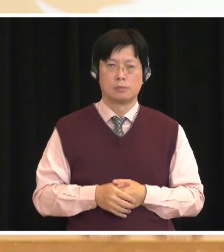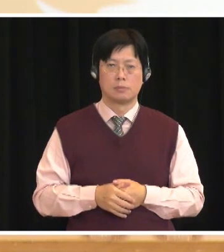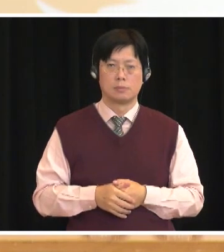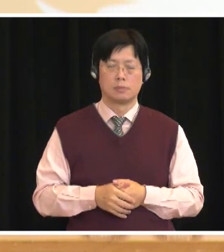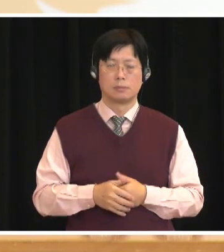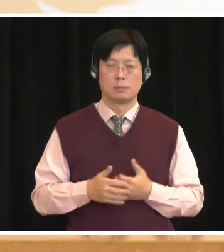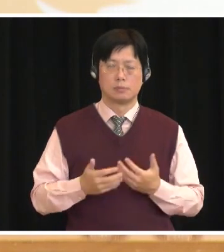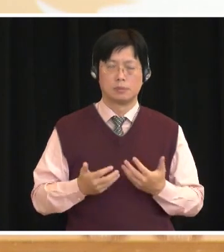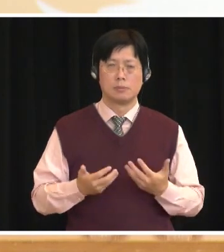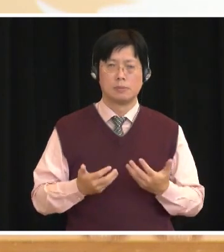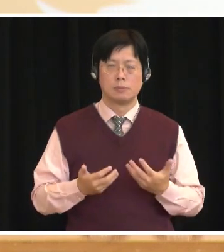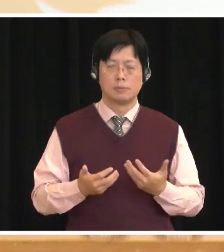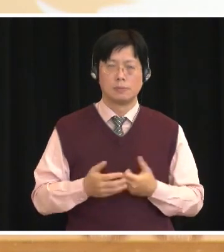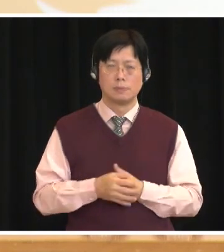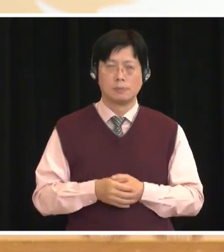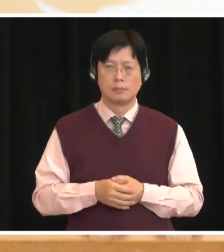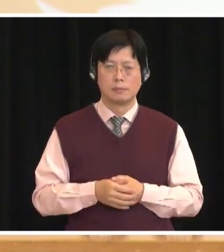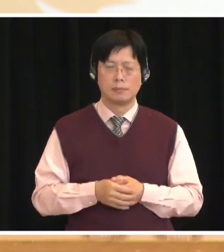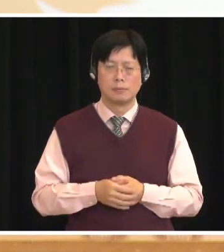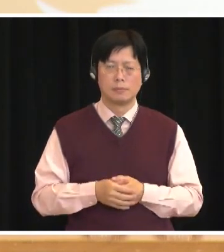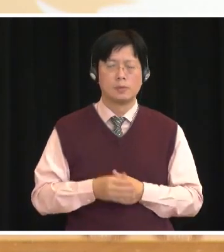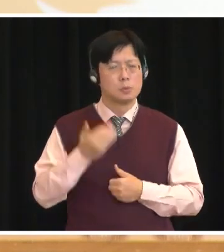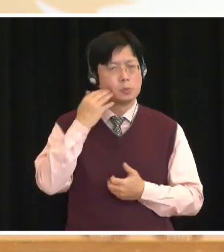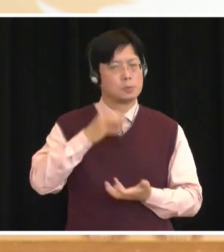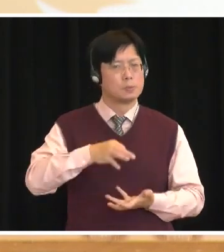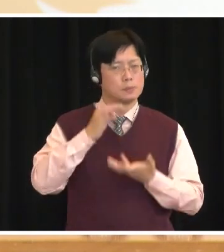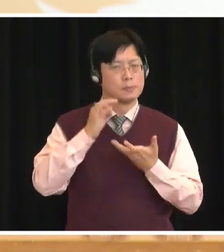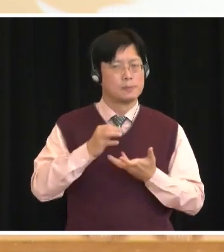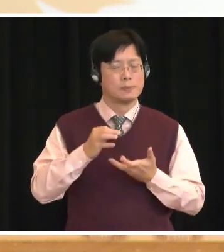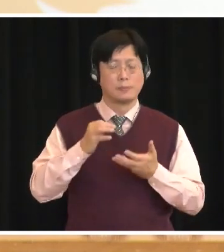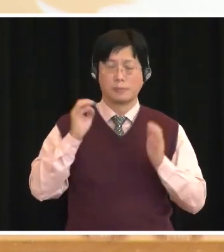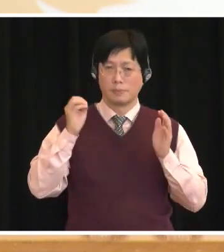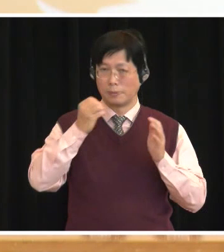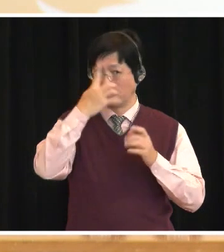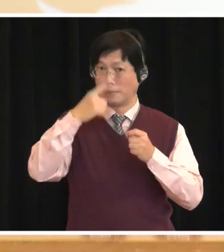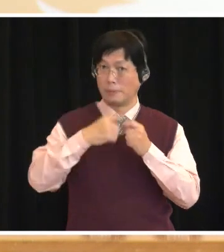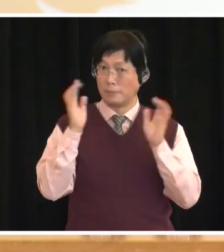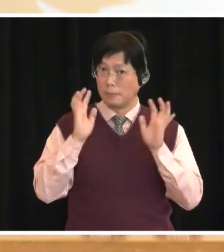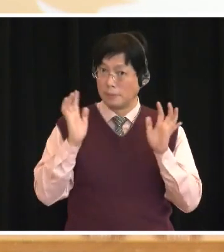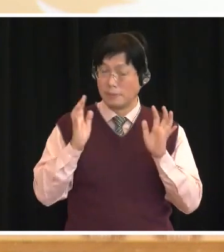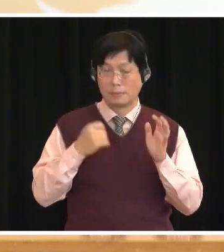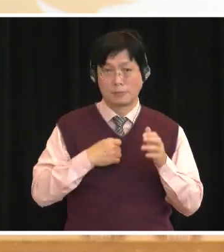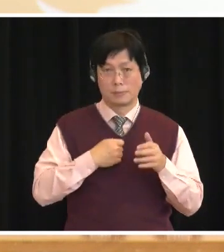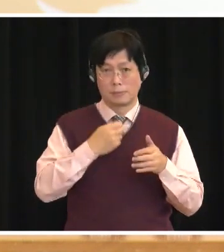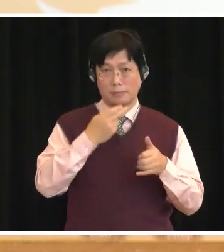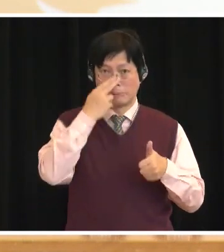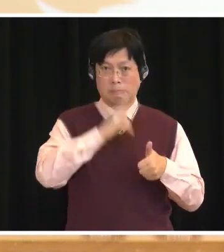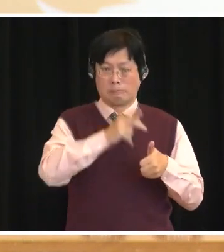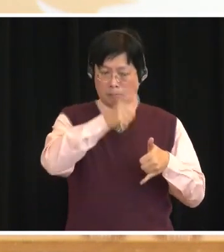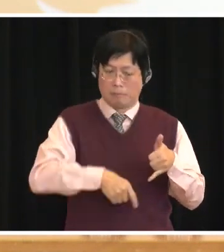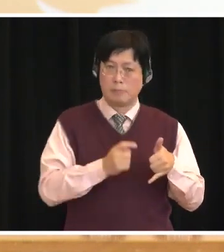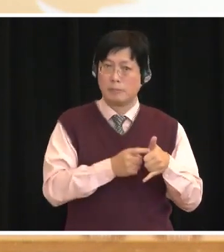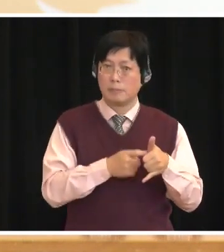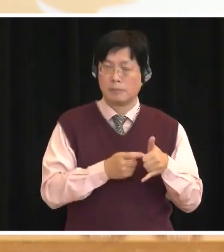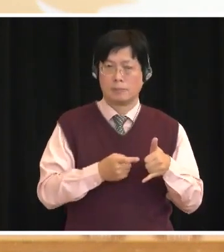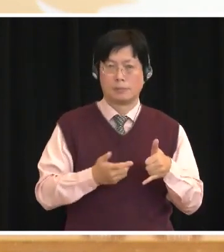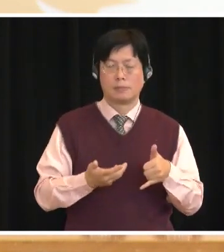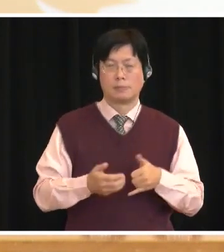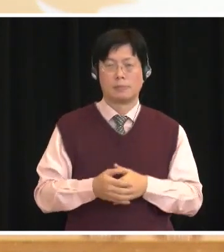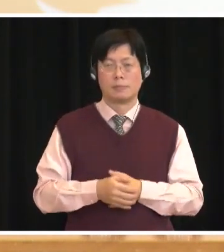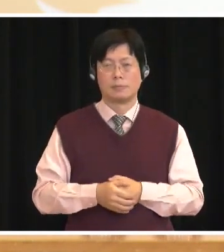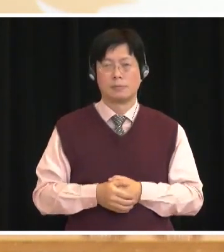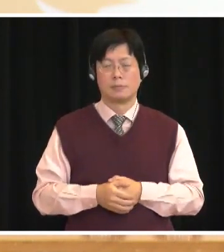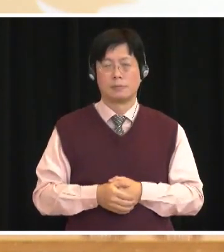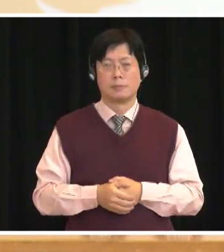What it said in the report is that the child can be placed in an emergency case